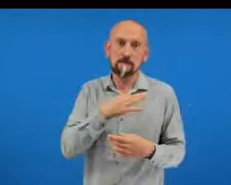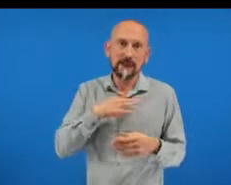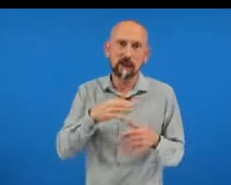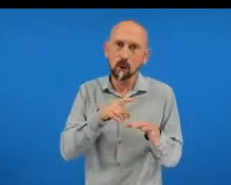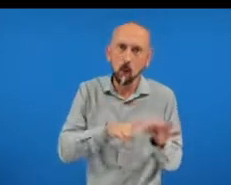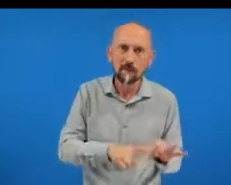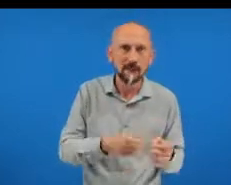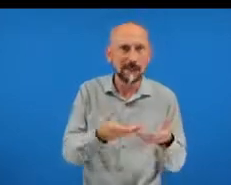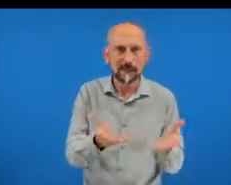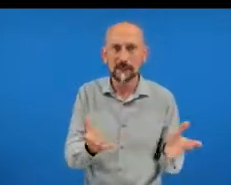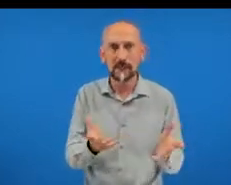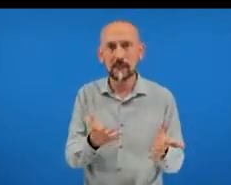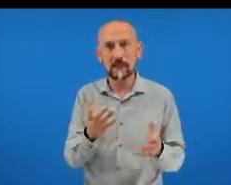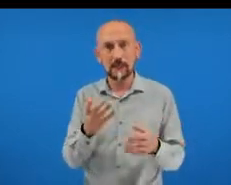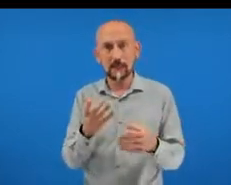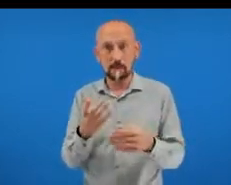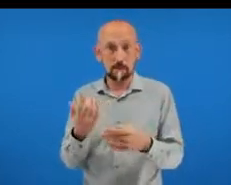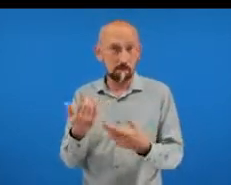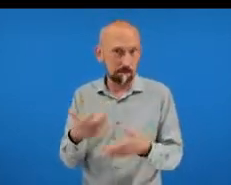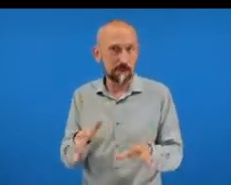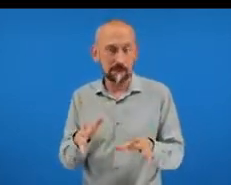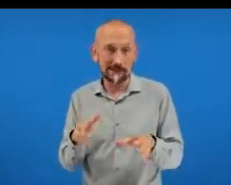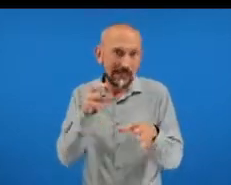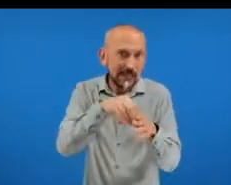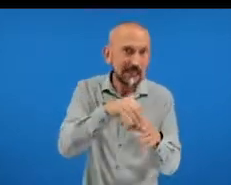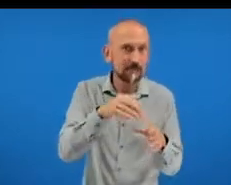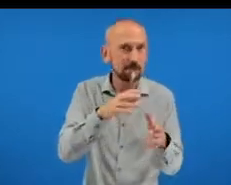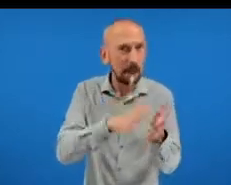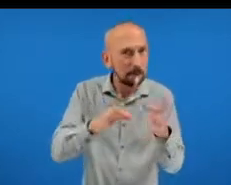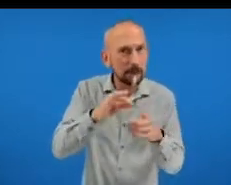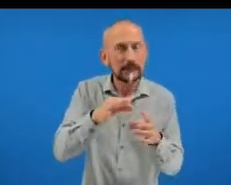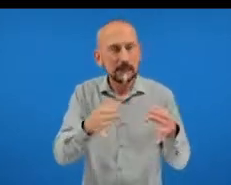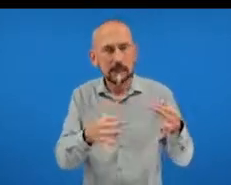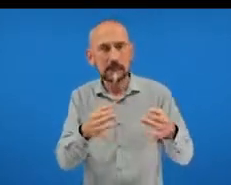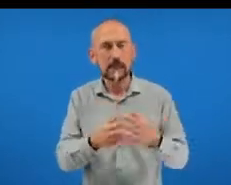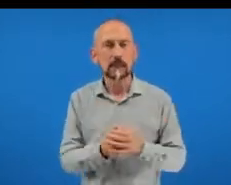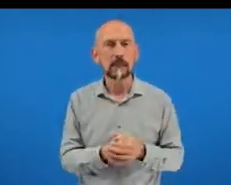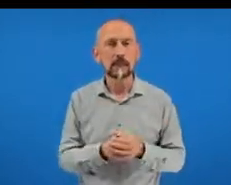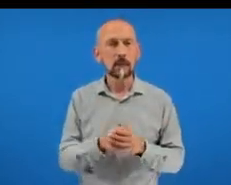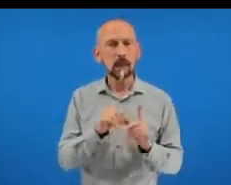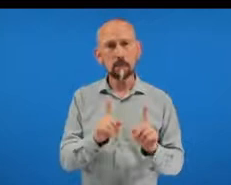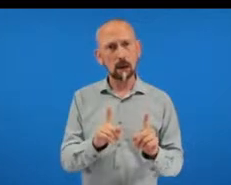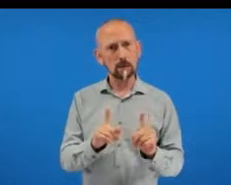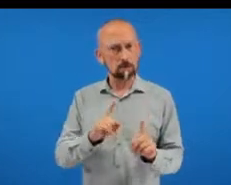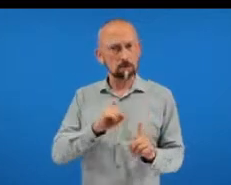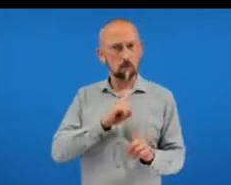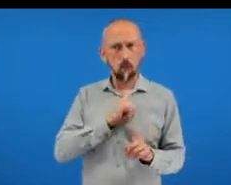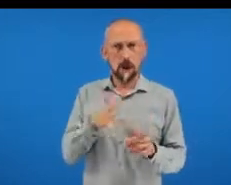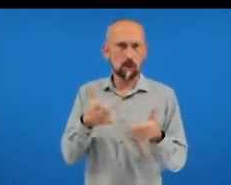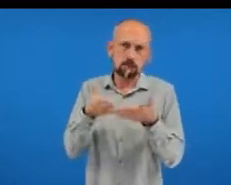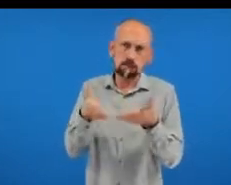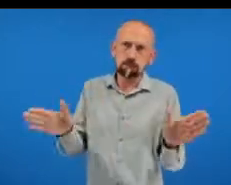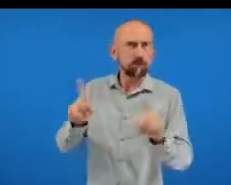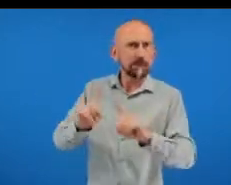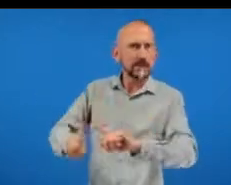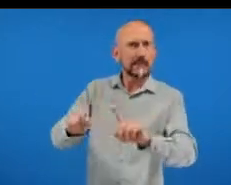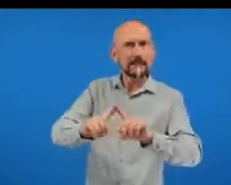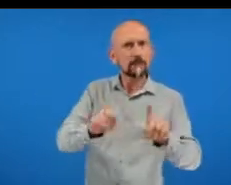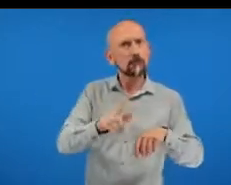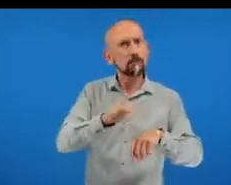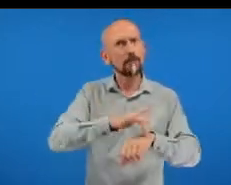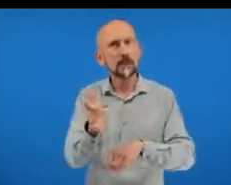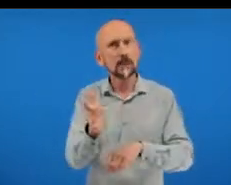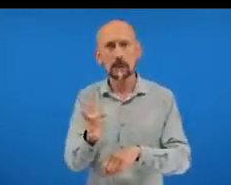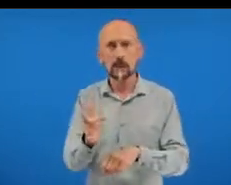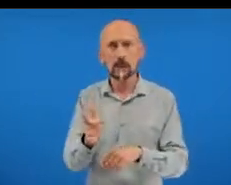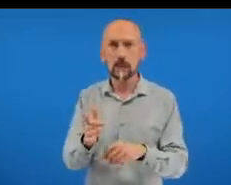work as MPs, but there's no reason whatsoever that we shouldn't have a broad spectrum of individuals from many different